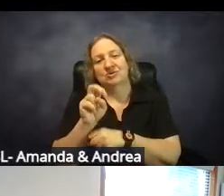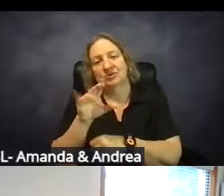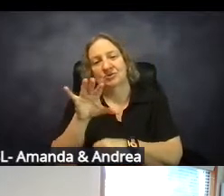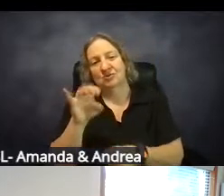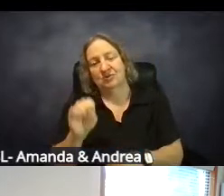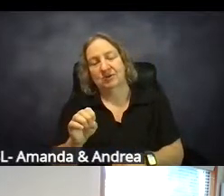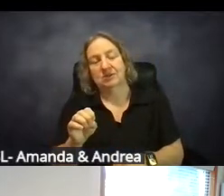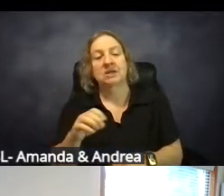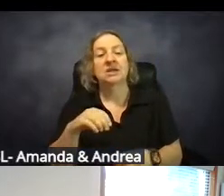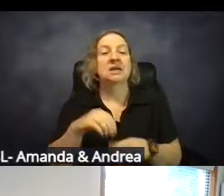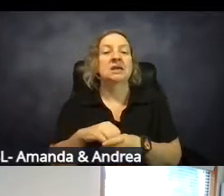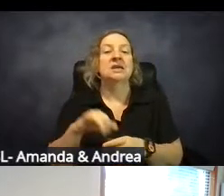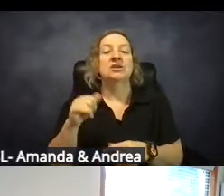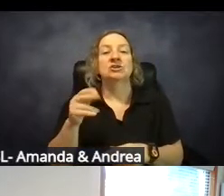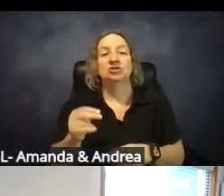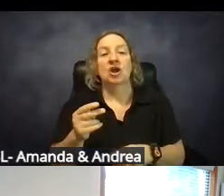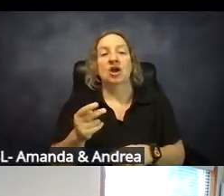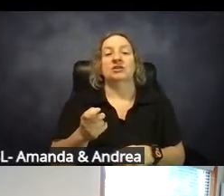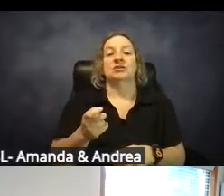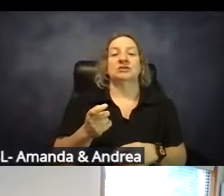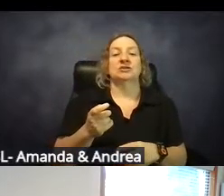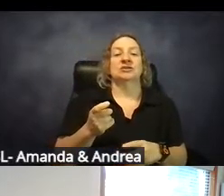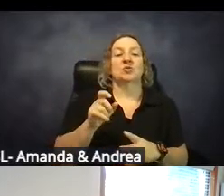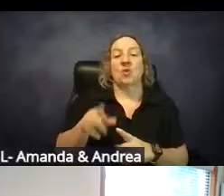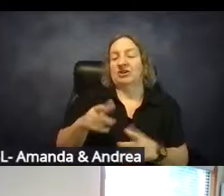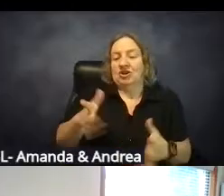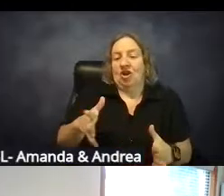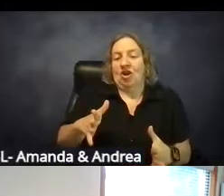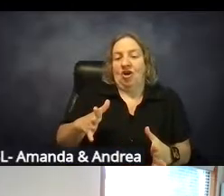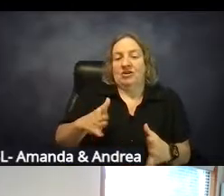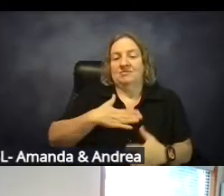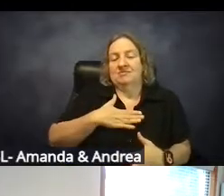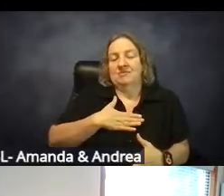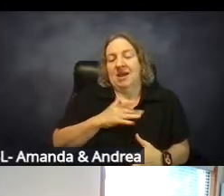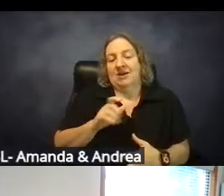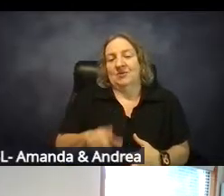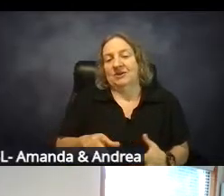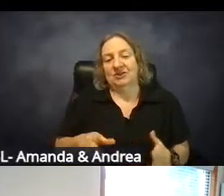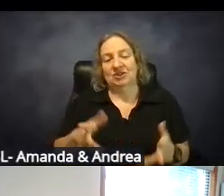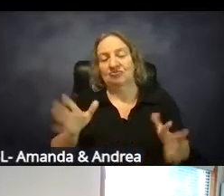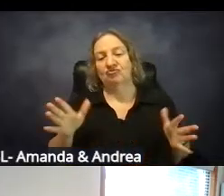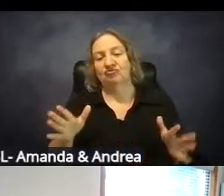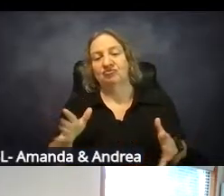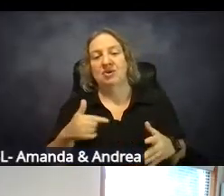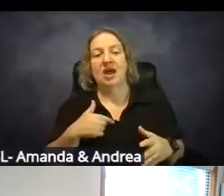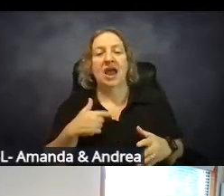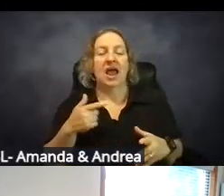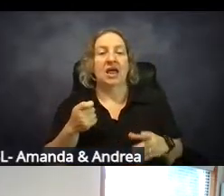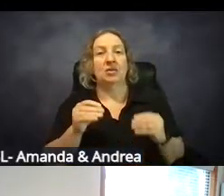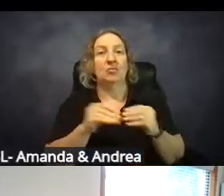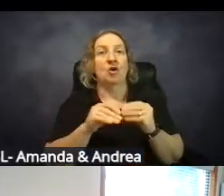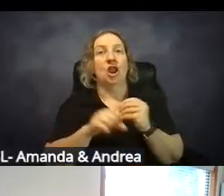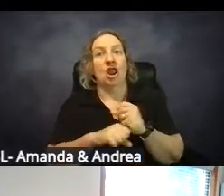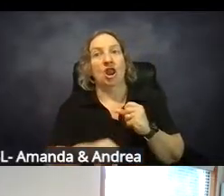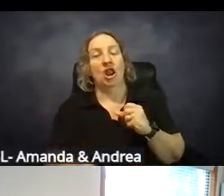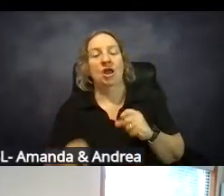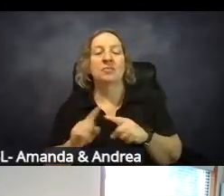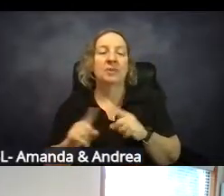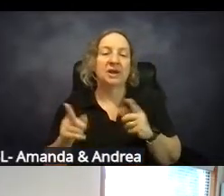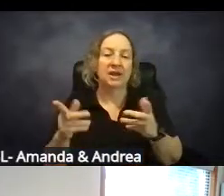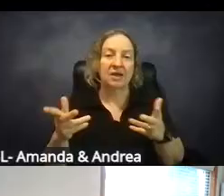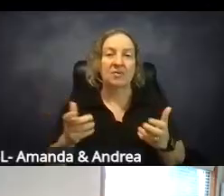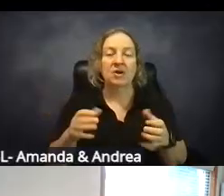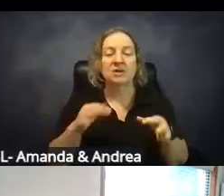John's question got right to my question, so I think he did it. He did it better than I did. I'm a little bit more wordy, but I just want to express